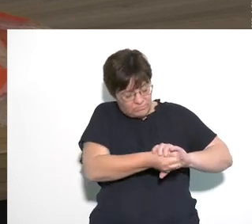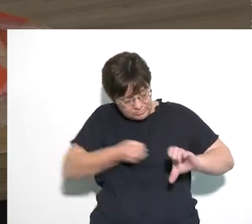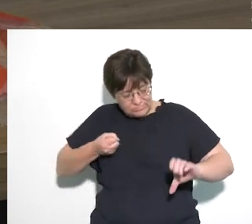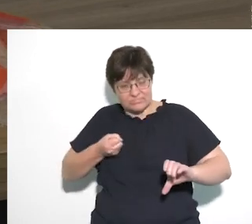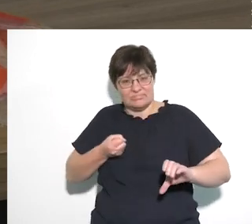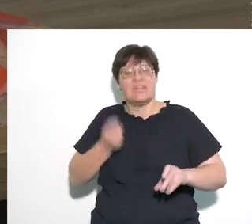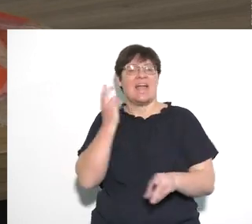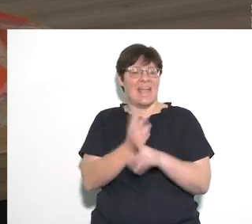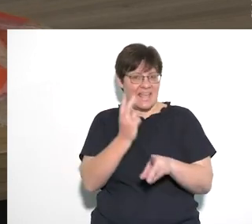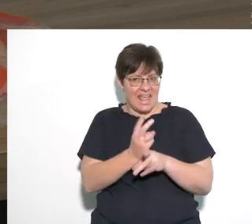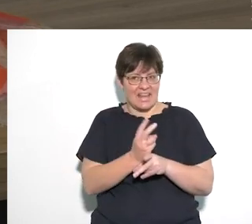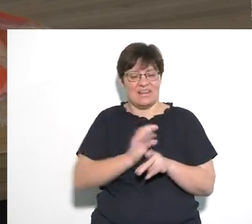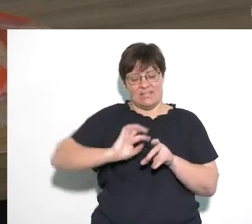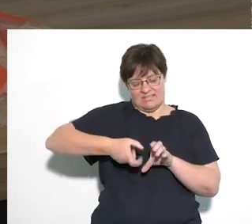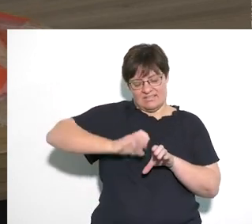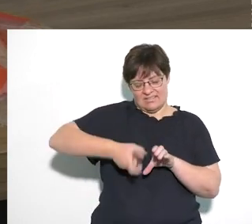And again.